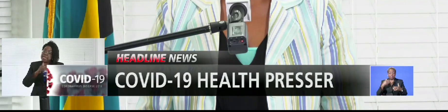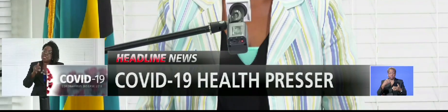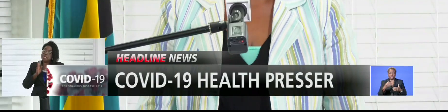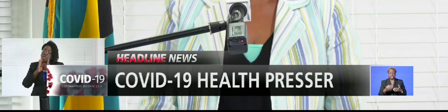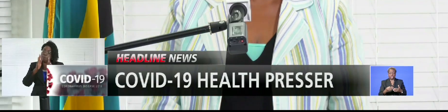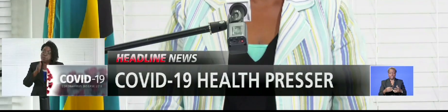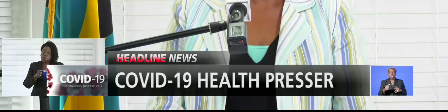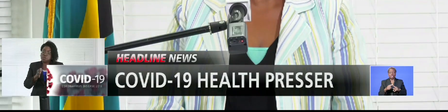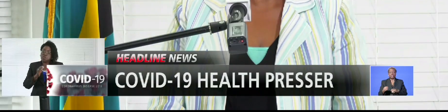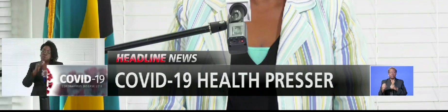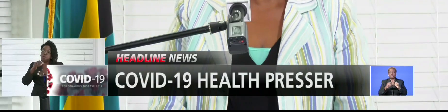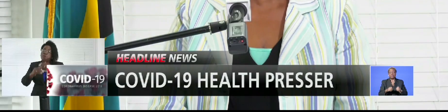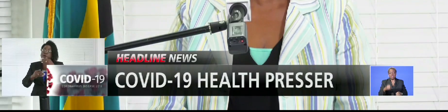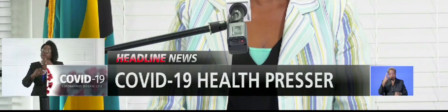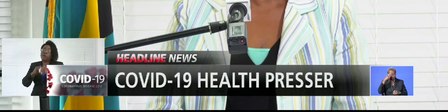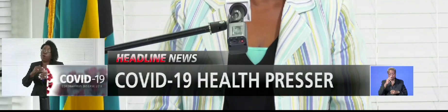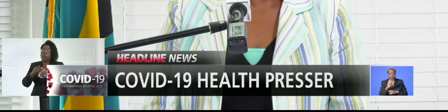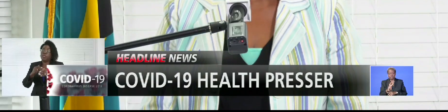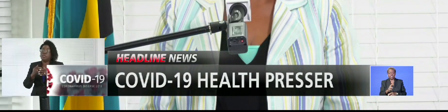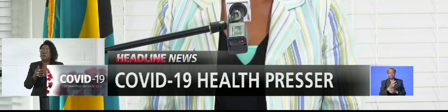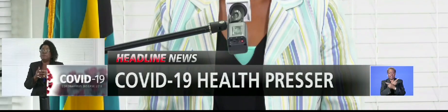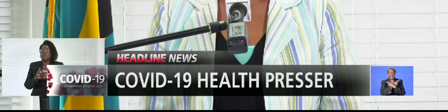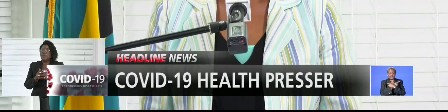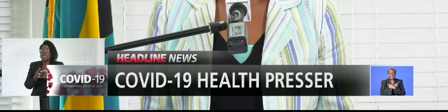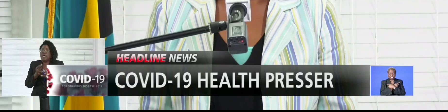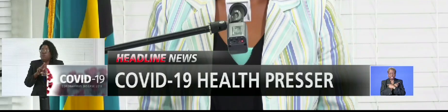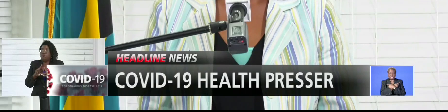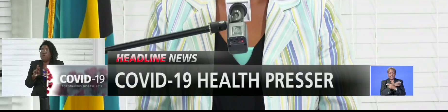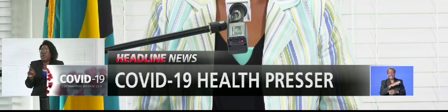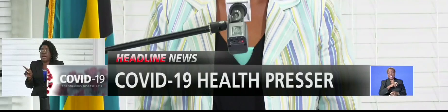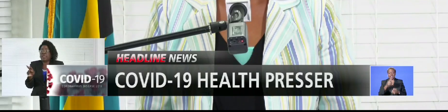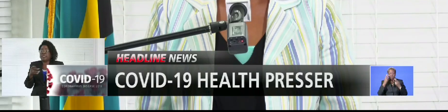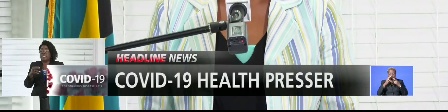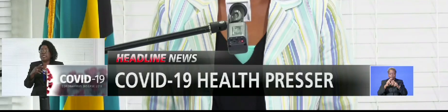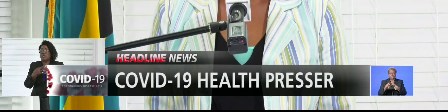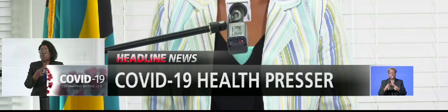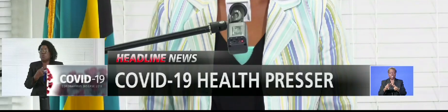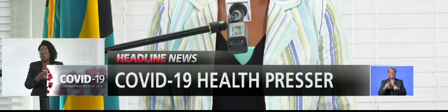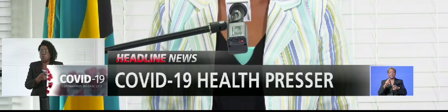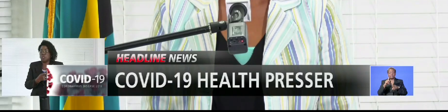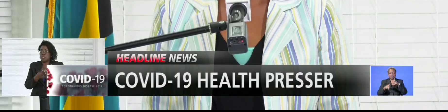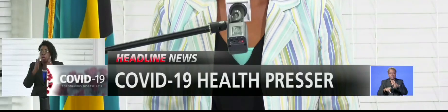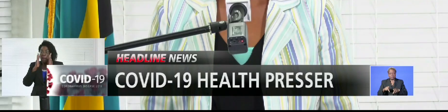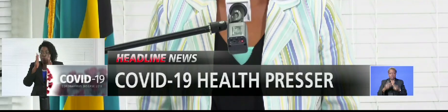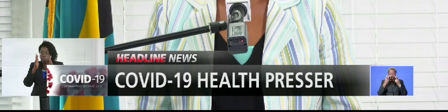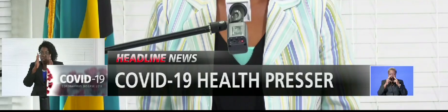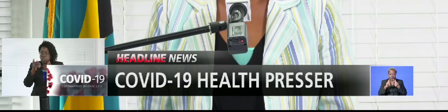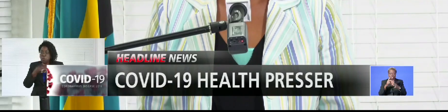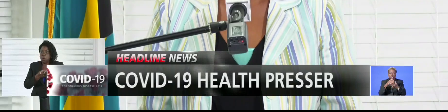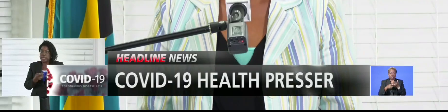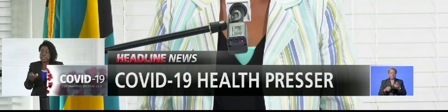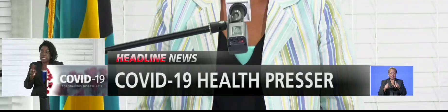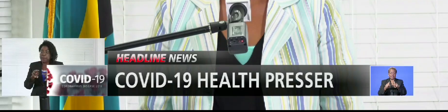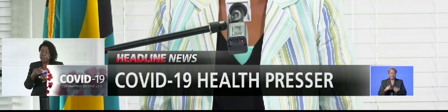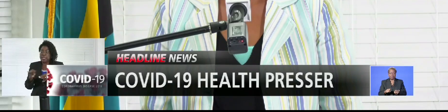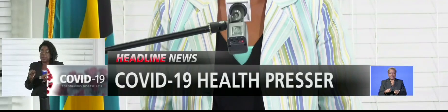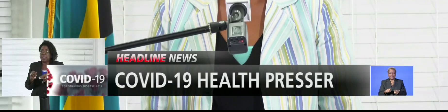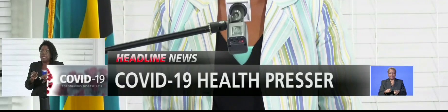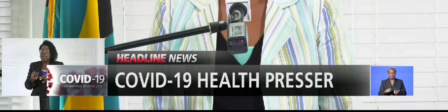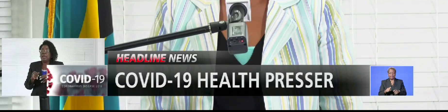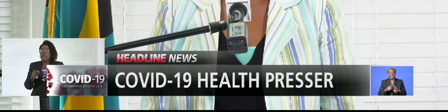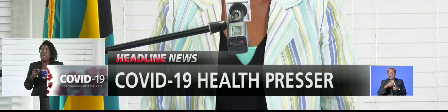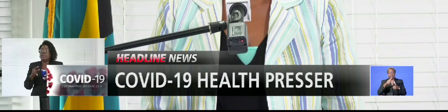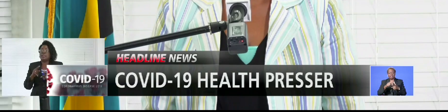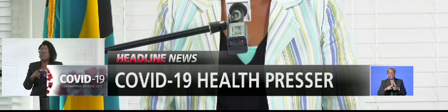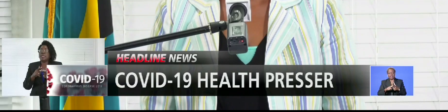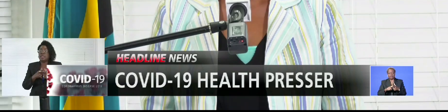approach to moving forward with the relaxations, monitor the cases, monitor what is happening, and then we